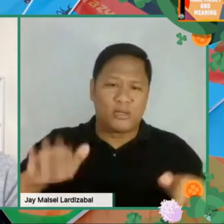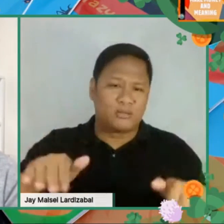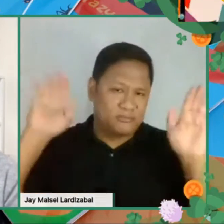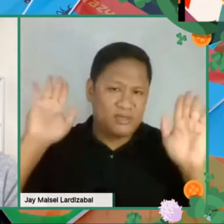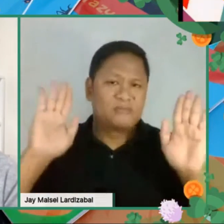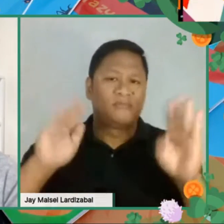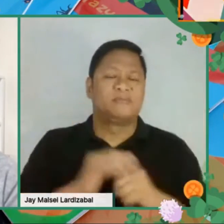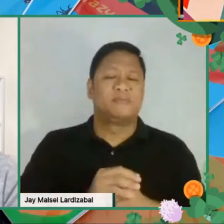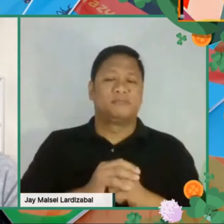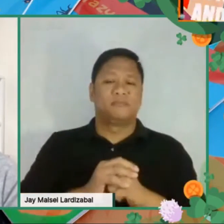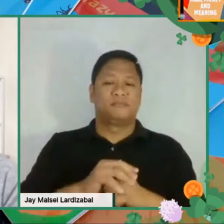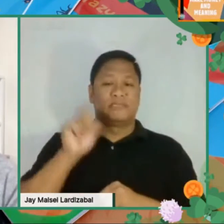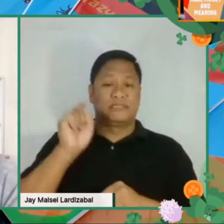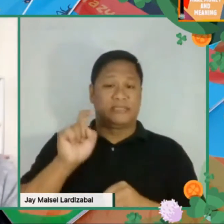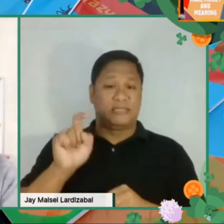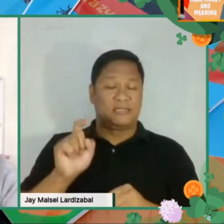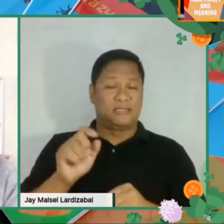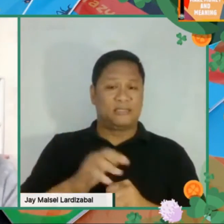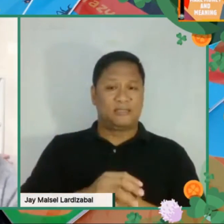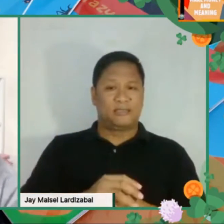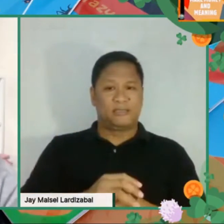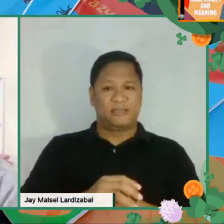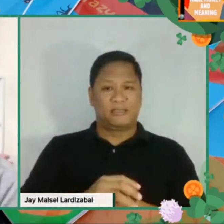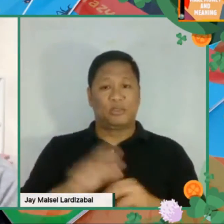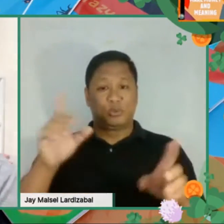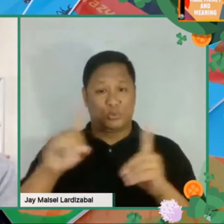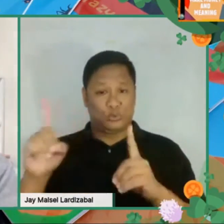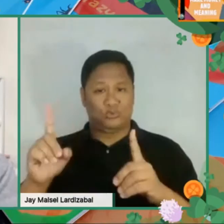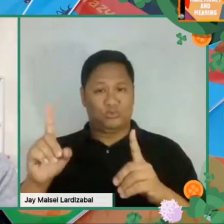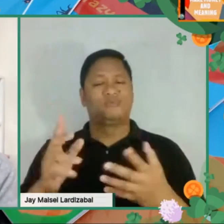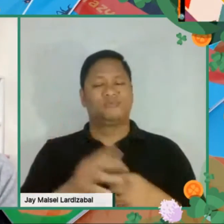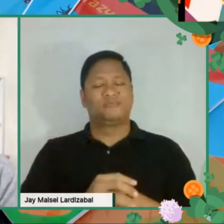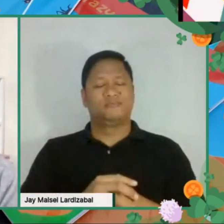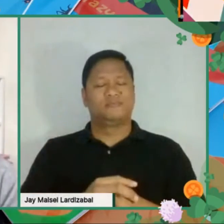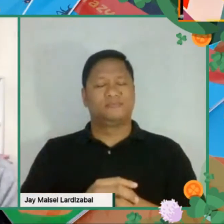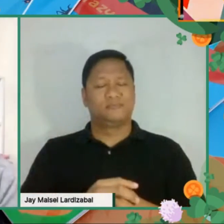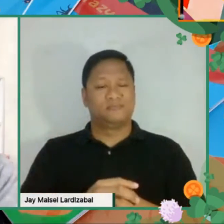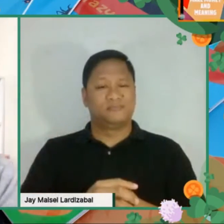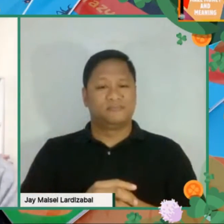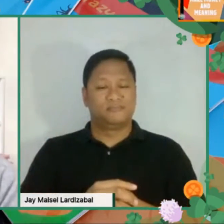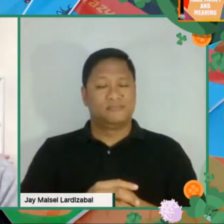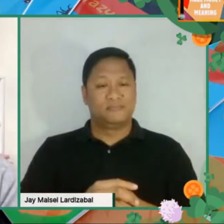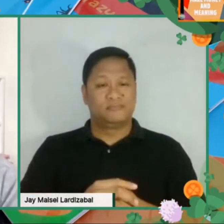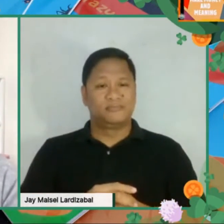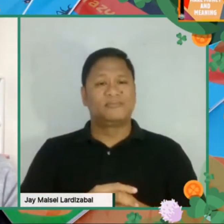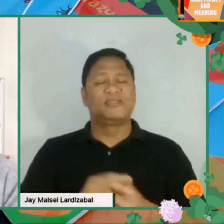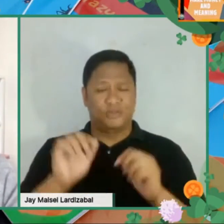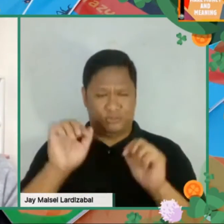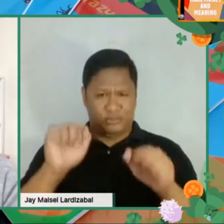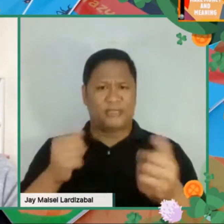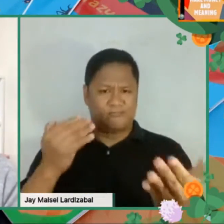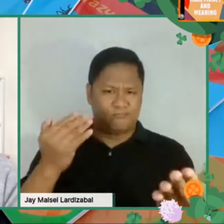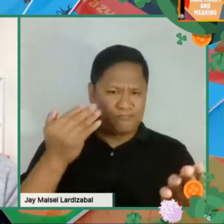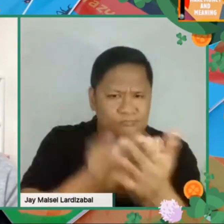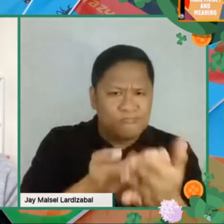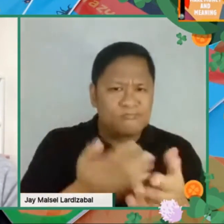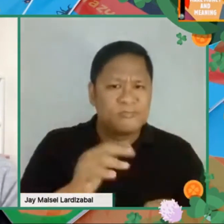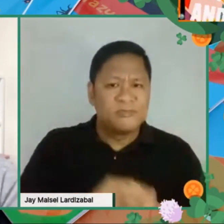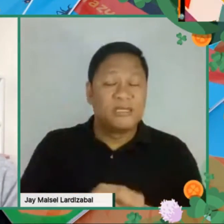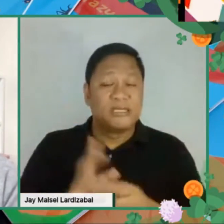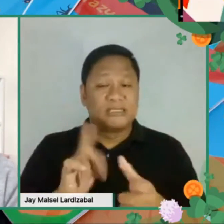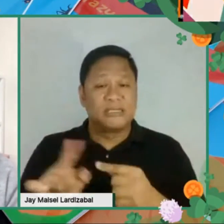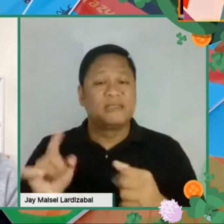So, just do it. Nike, you'll get there. And yung another challenge nga,